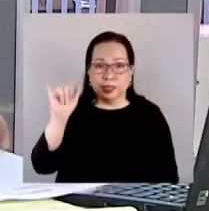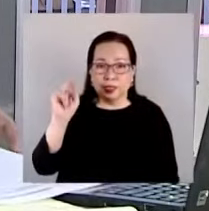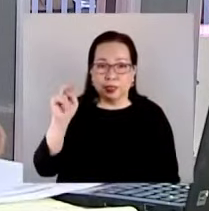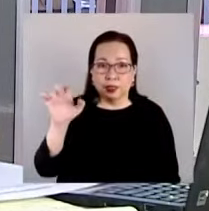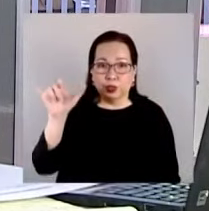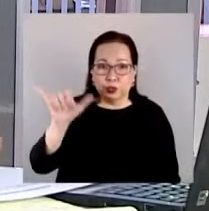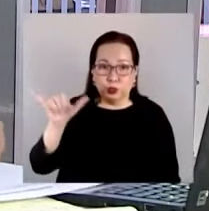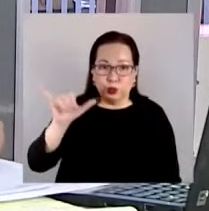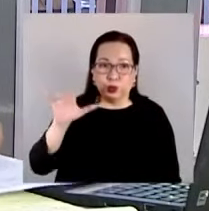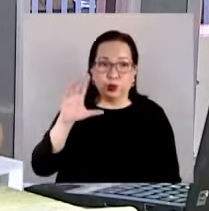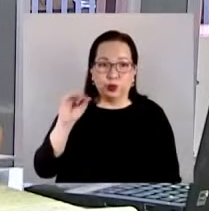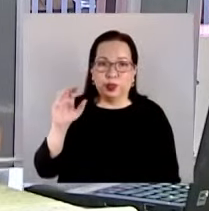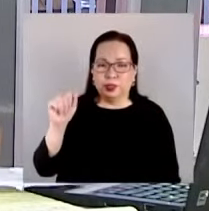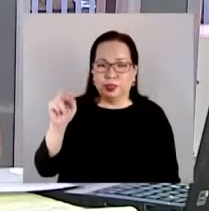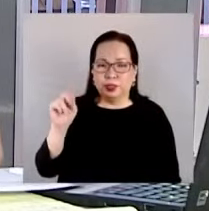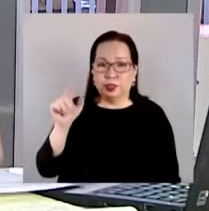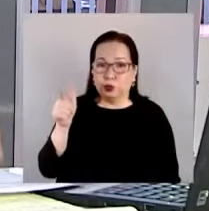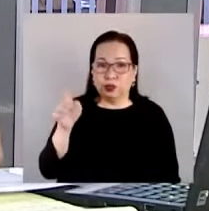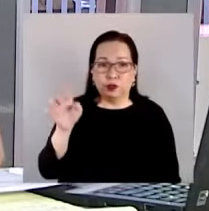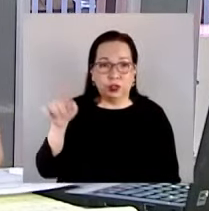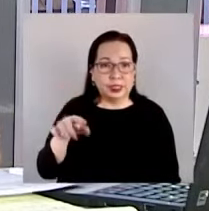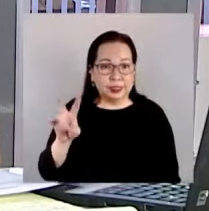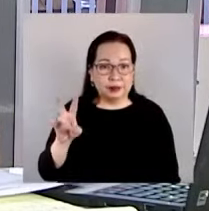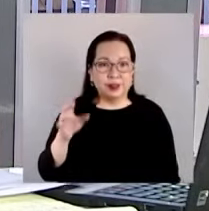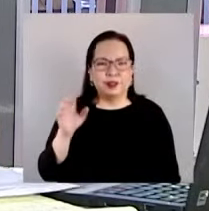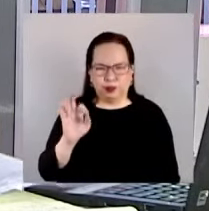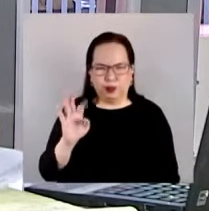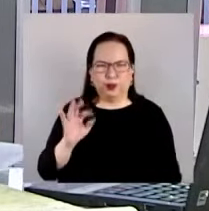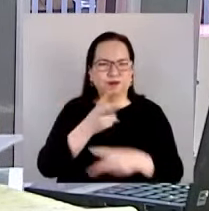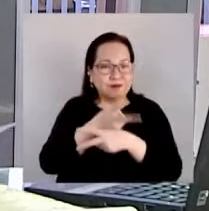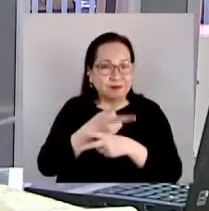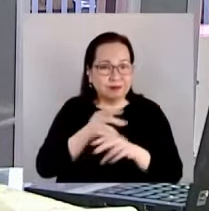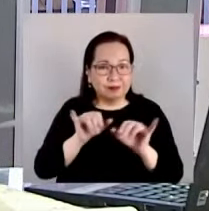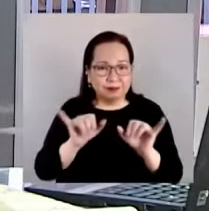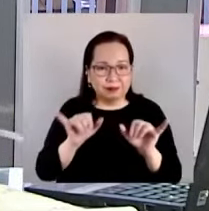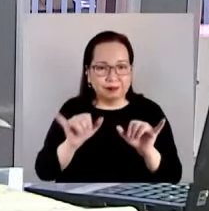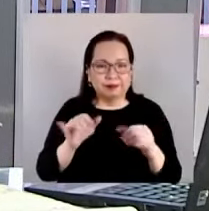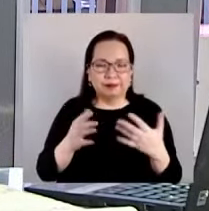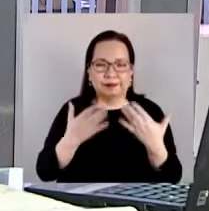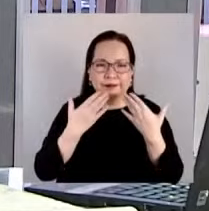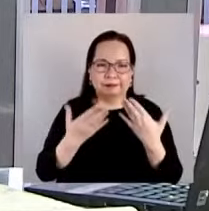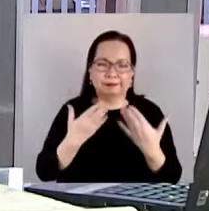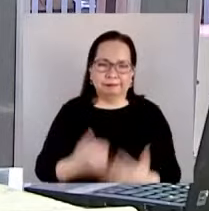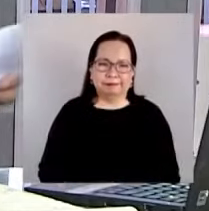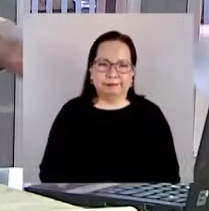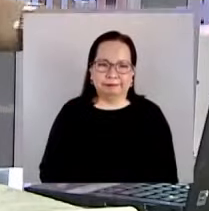and on ANC 24/7 on Facebook. Keep safe. Keep it here on the News Channel.